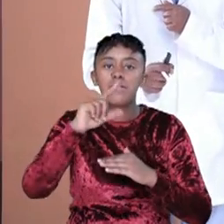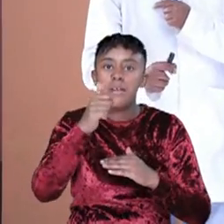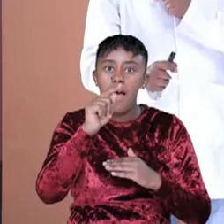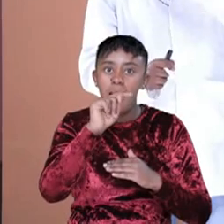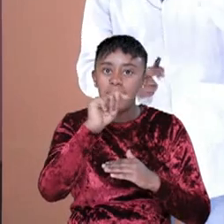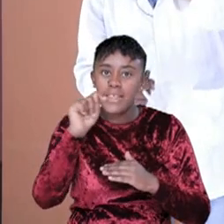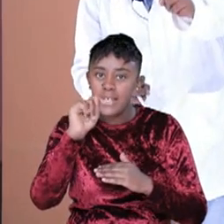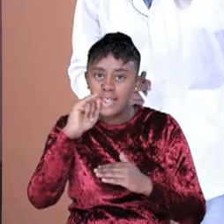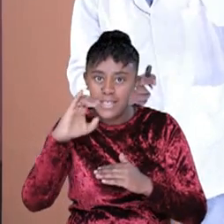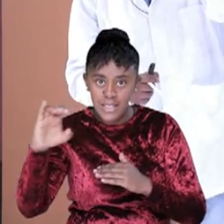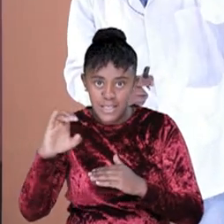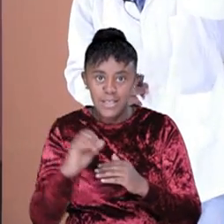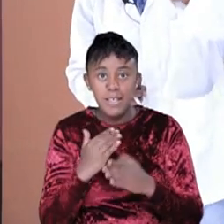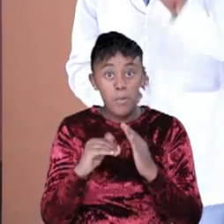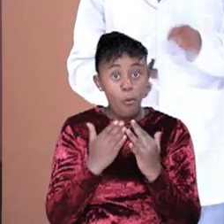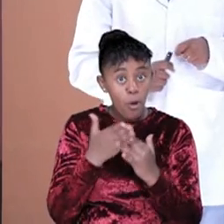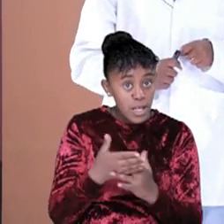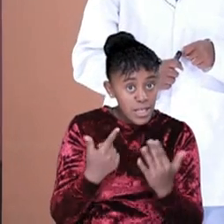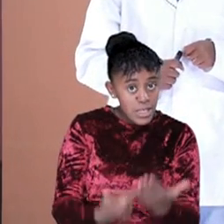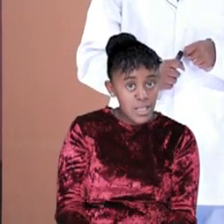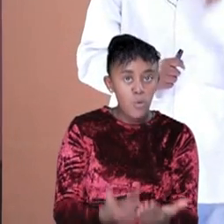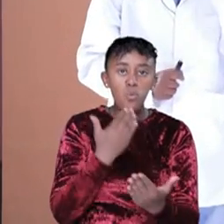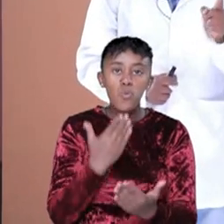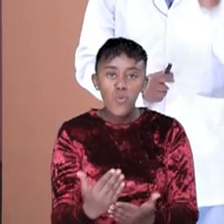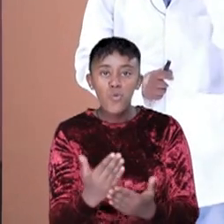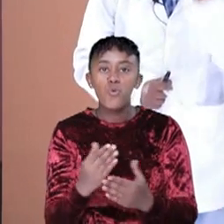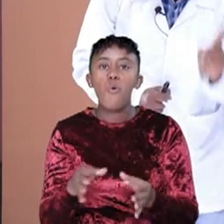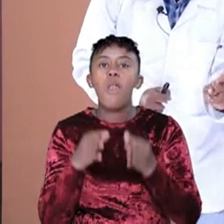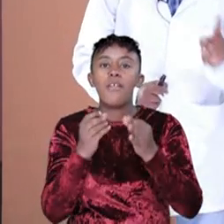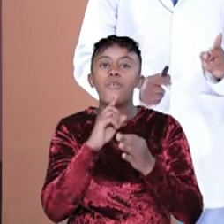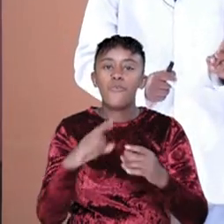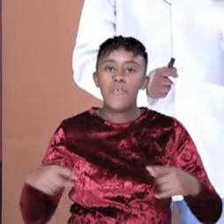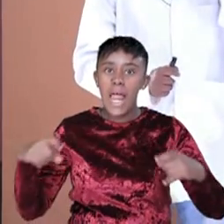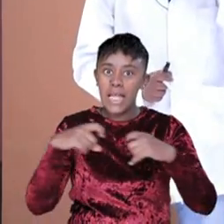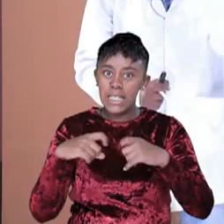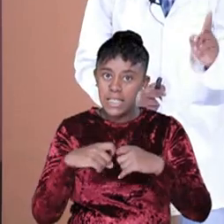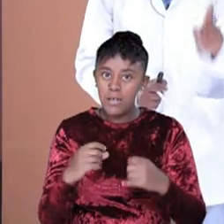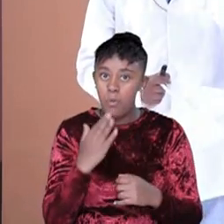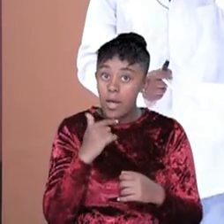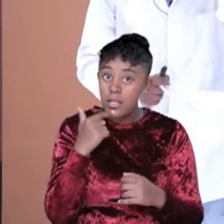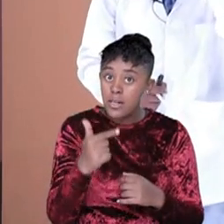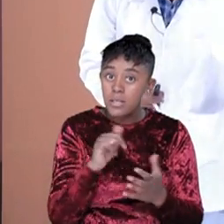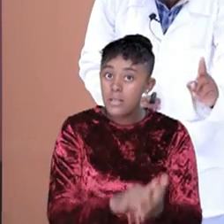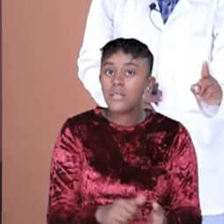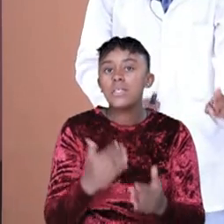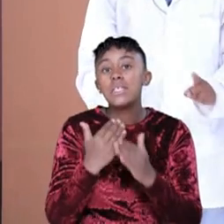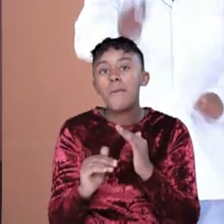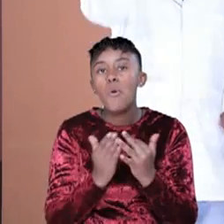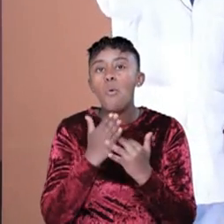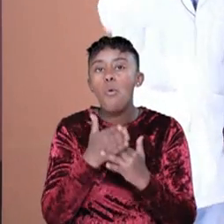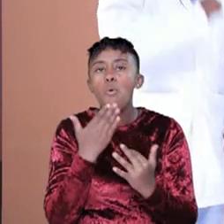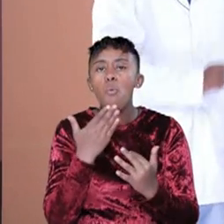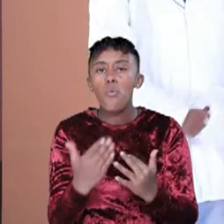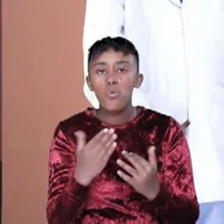time, this semiconductor become good conductor of electricity. That is why I say that semiconductor become good